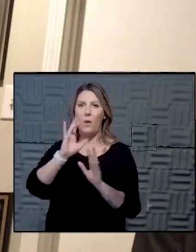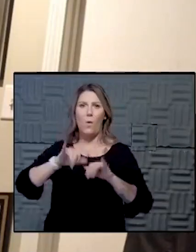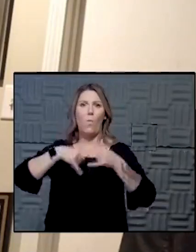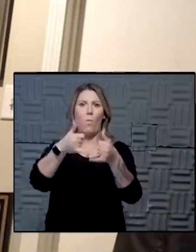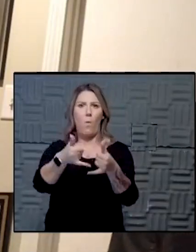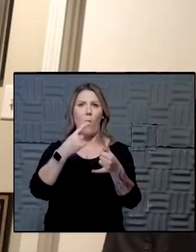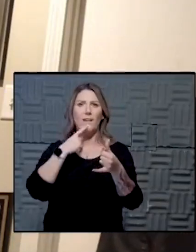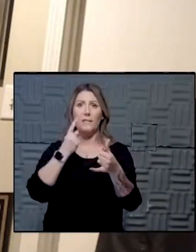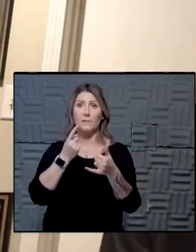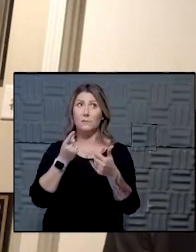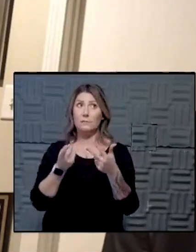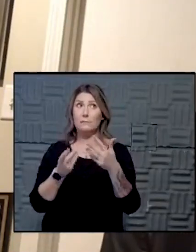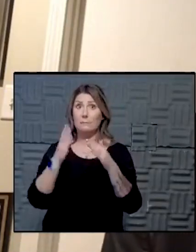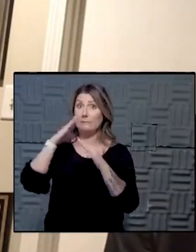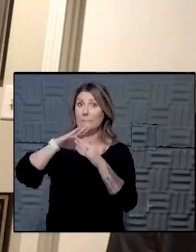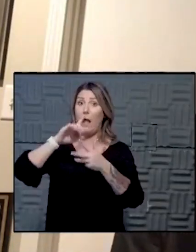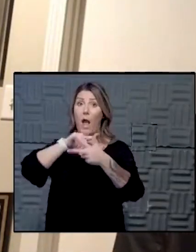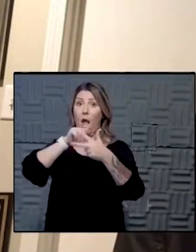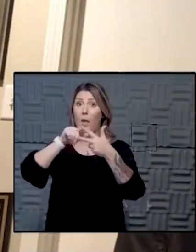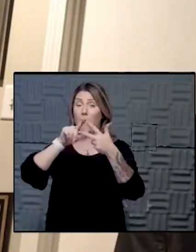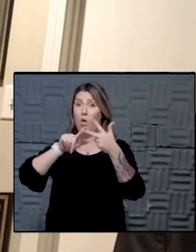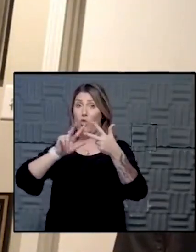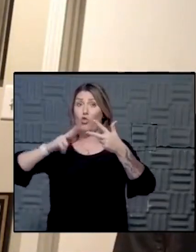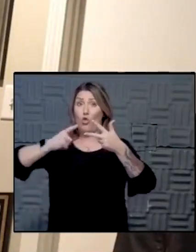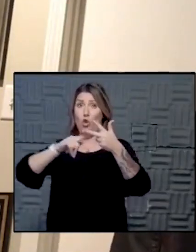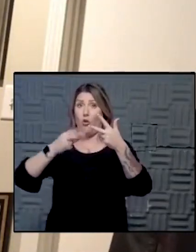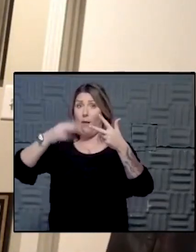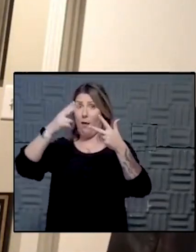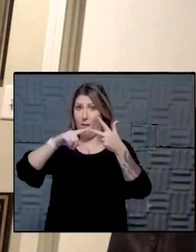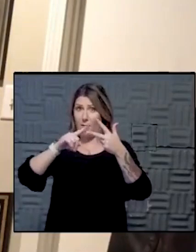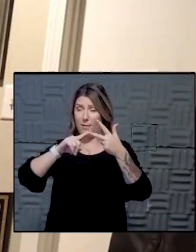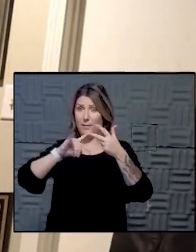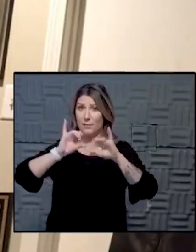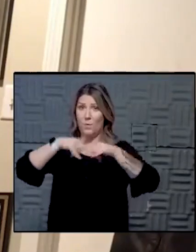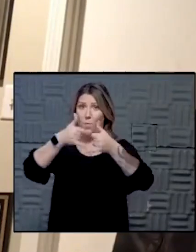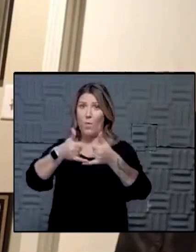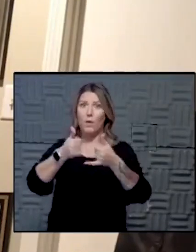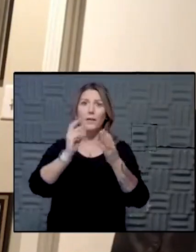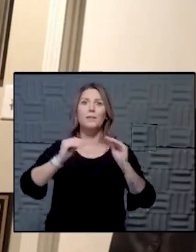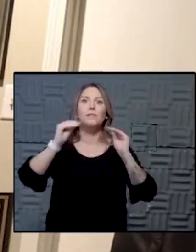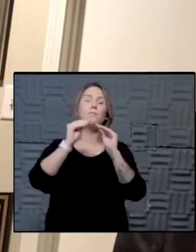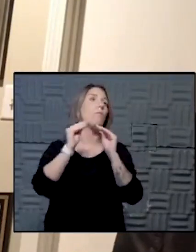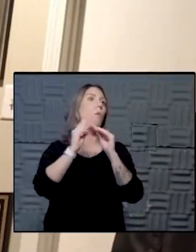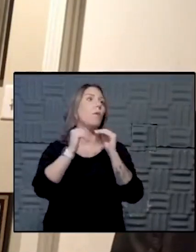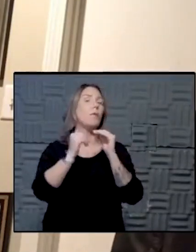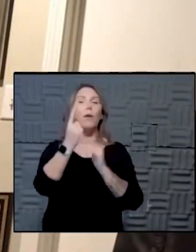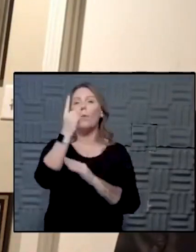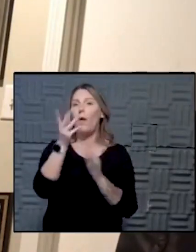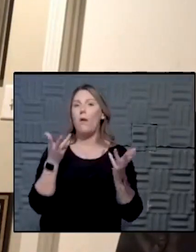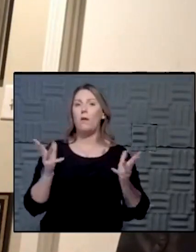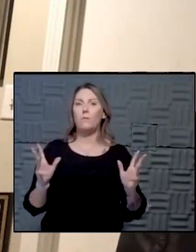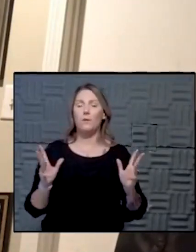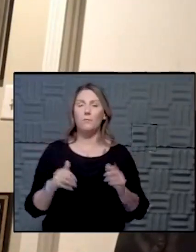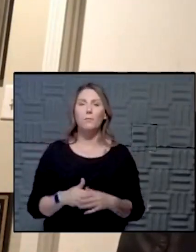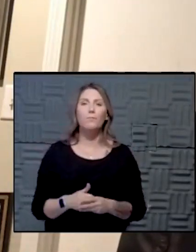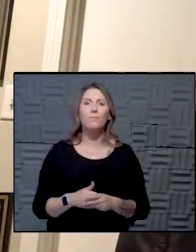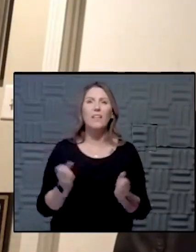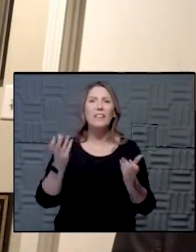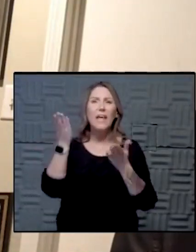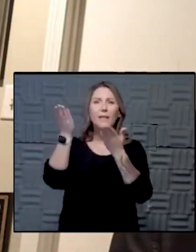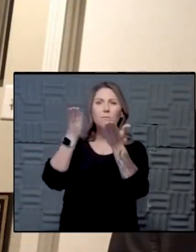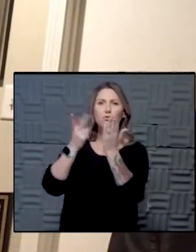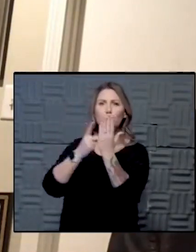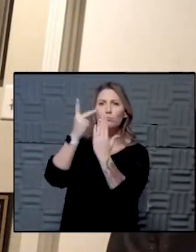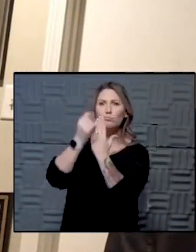a Girl Scout can earn. And it's more than a one and done. You know, a lot of the service